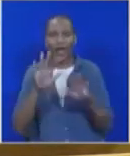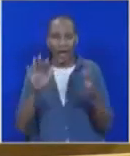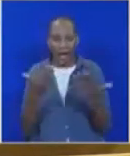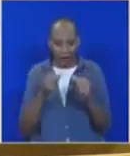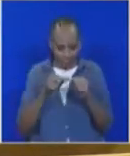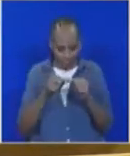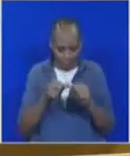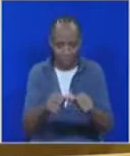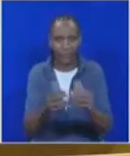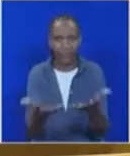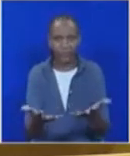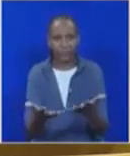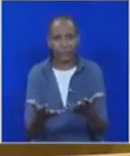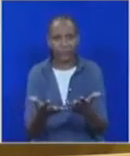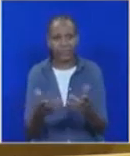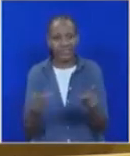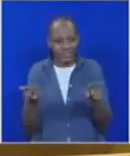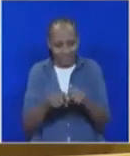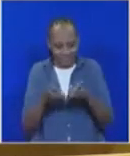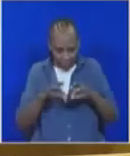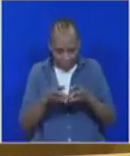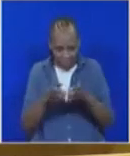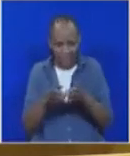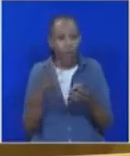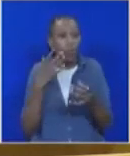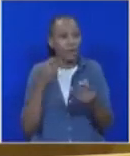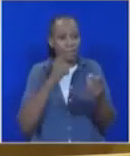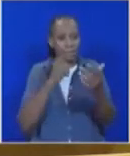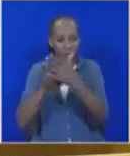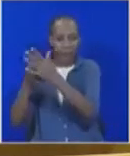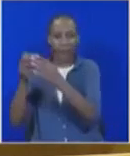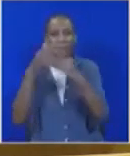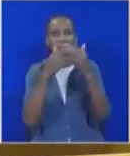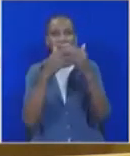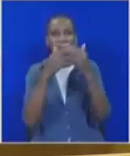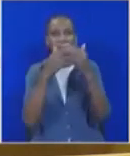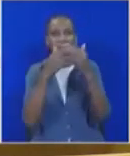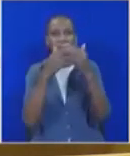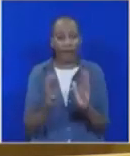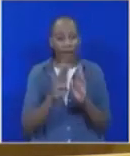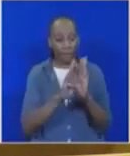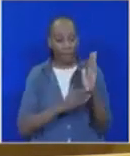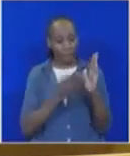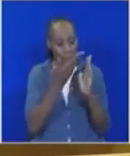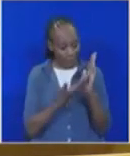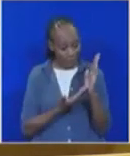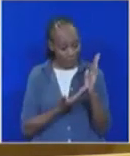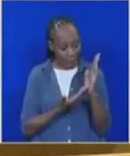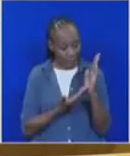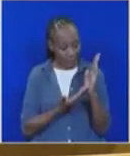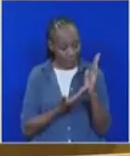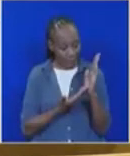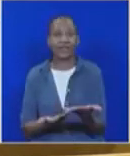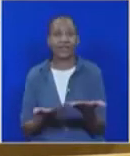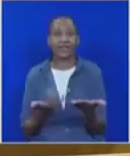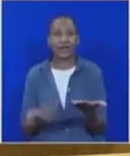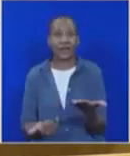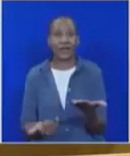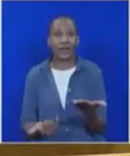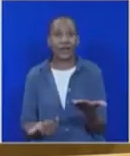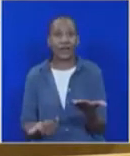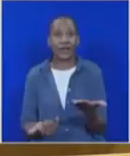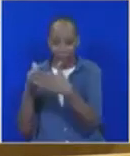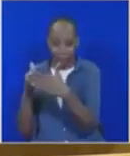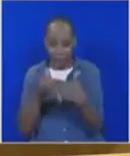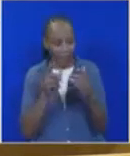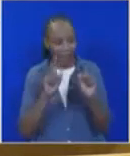proceed across the board when expropriating. The bill before this House has no ambitions to deprive any sphere of